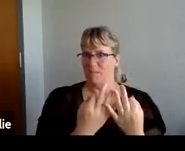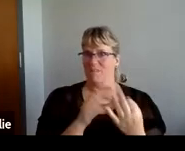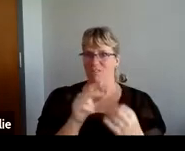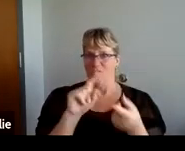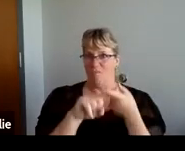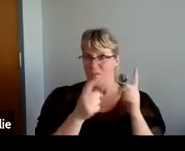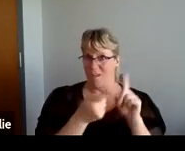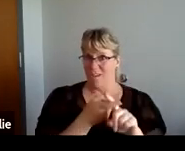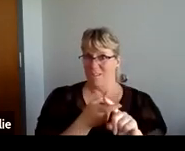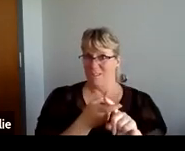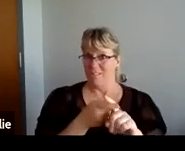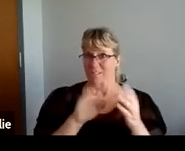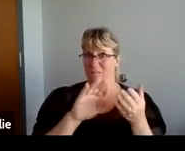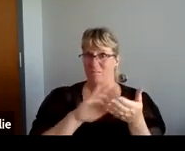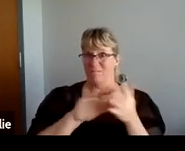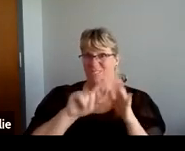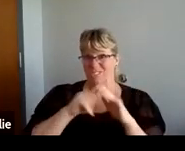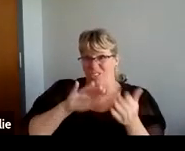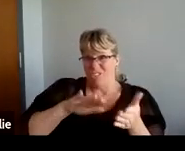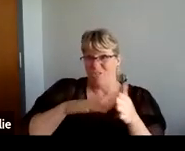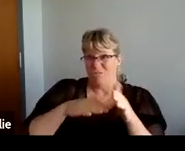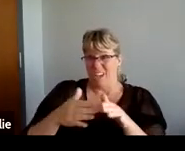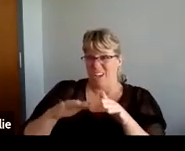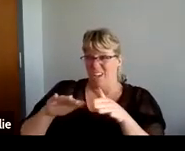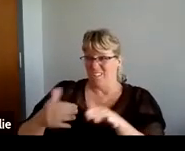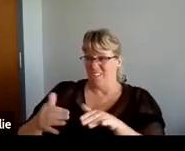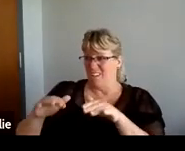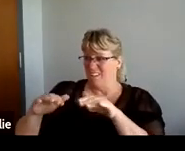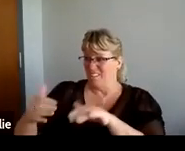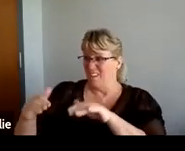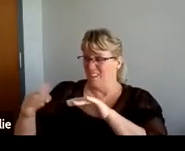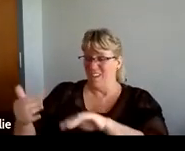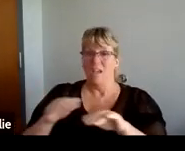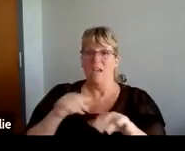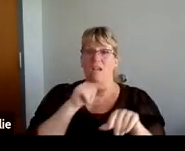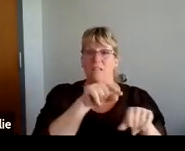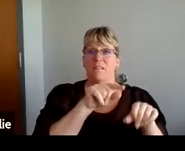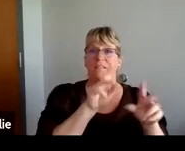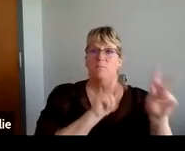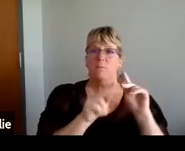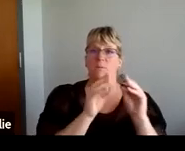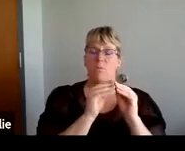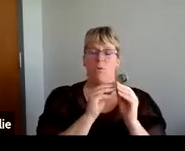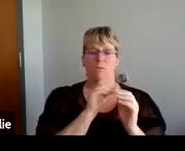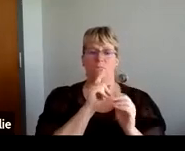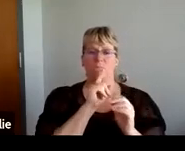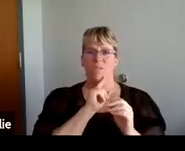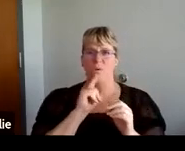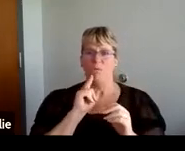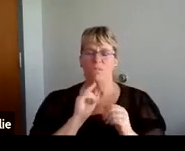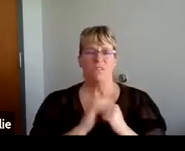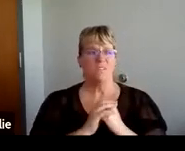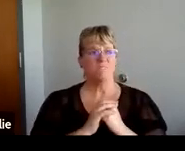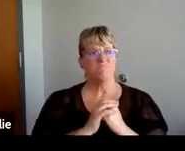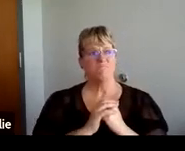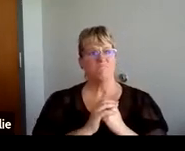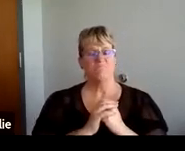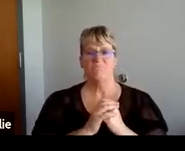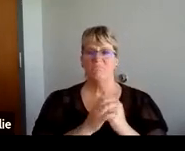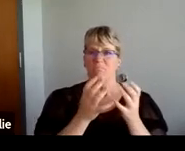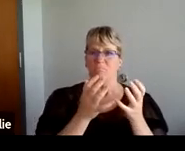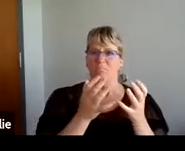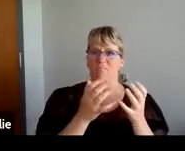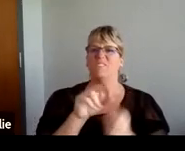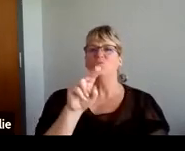friends begin to die. This also may lead them to feel more lonely, seek out other things to numb